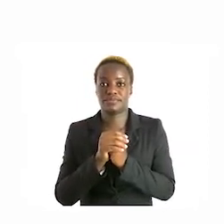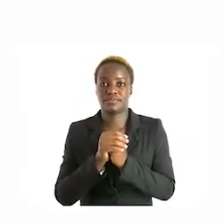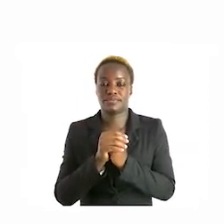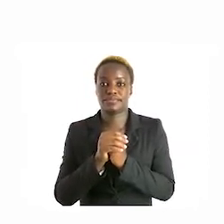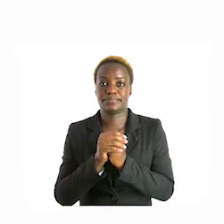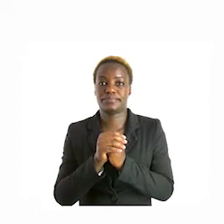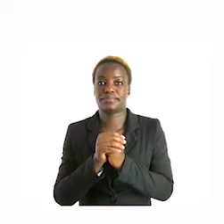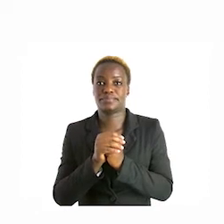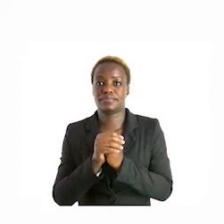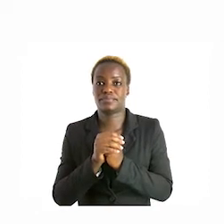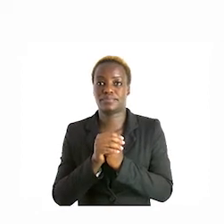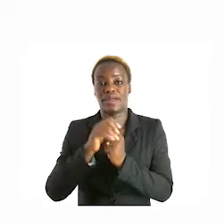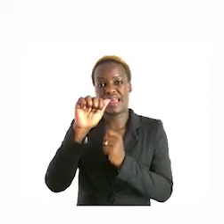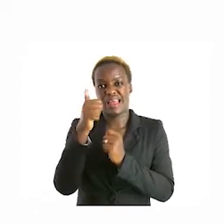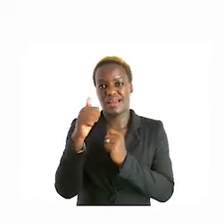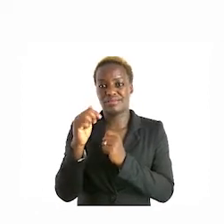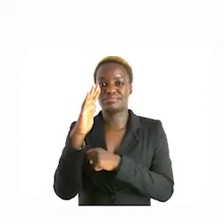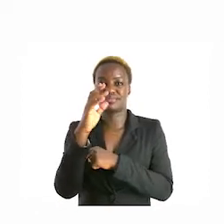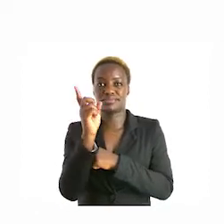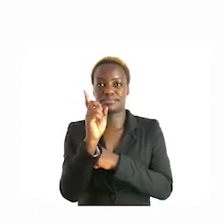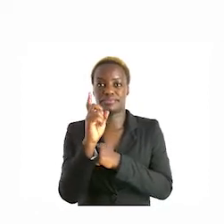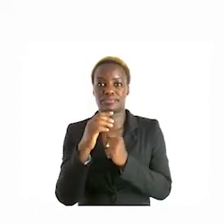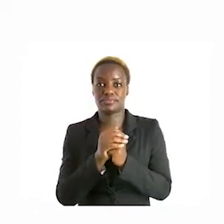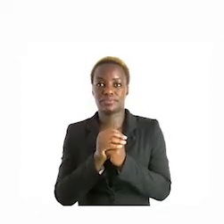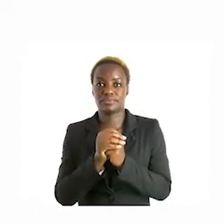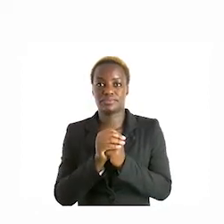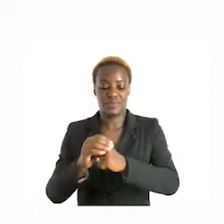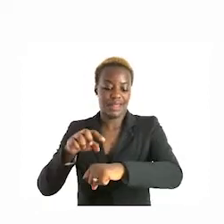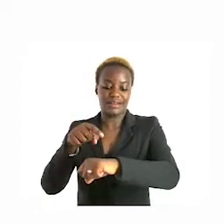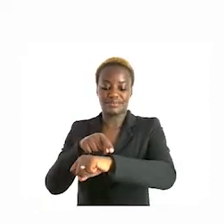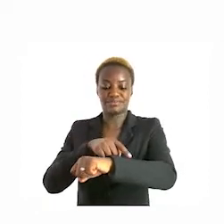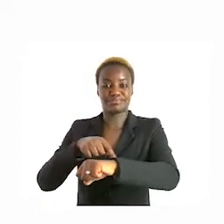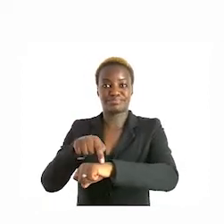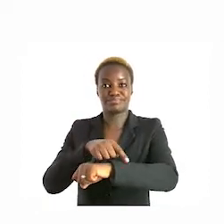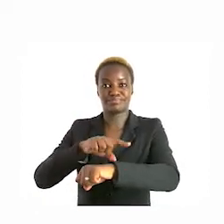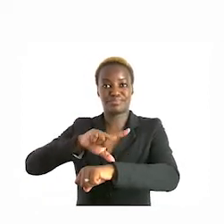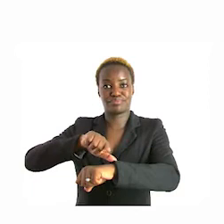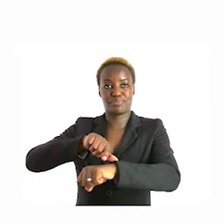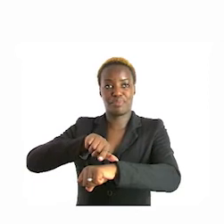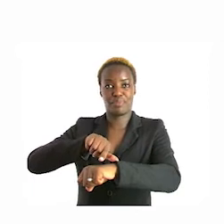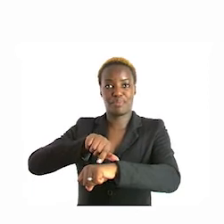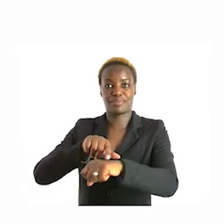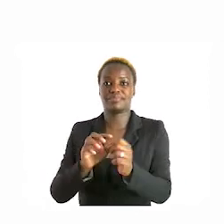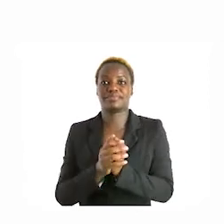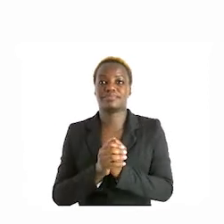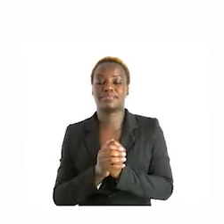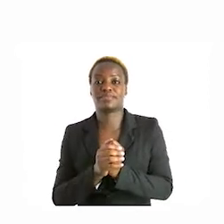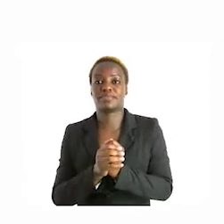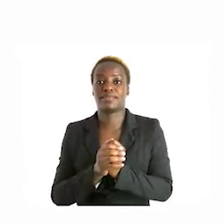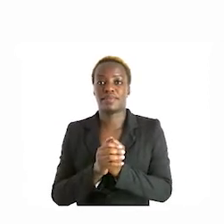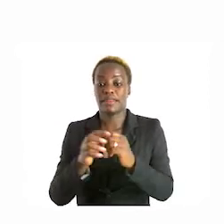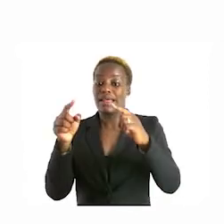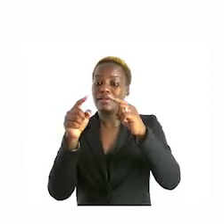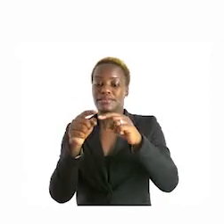let's quickly look on the next one, which is a watch. We all know what a watch is. We are wearing it